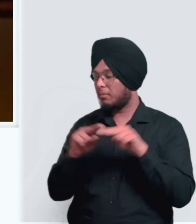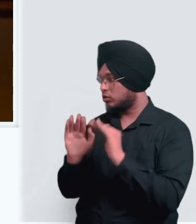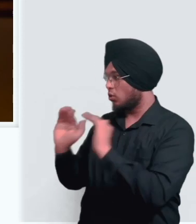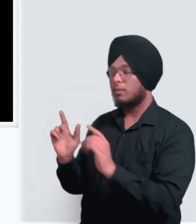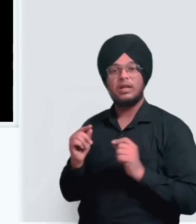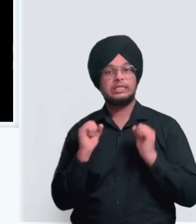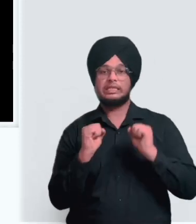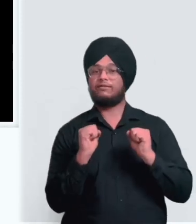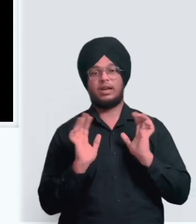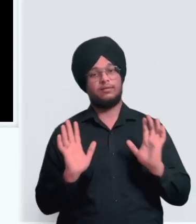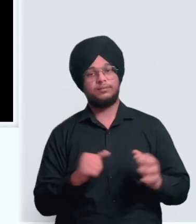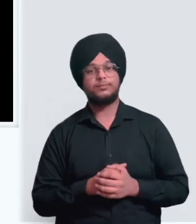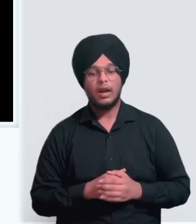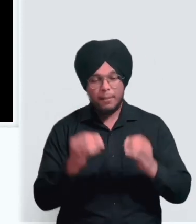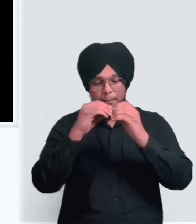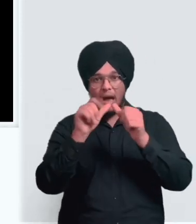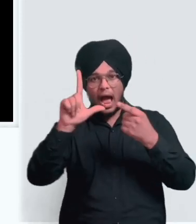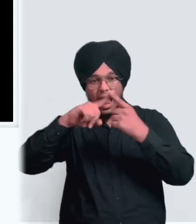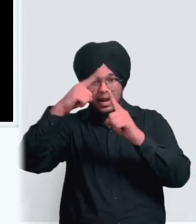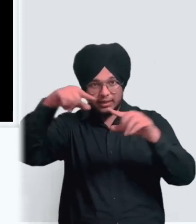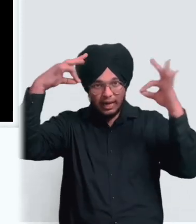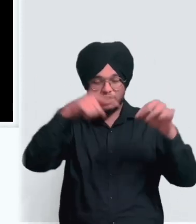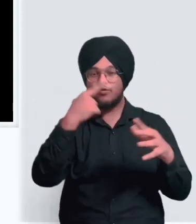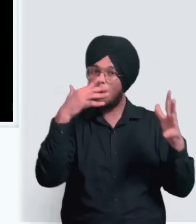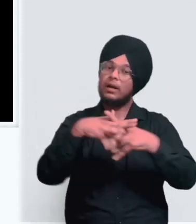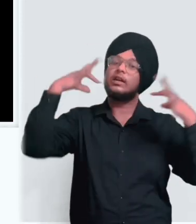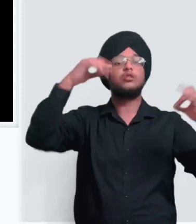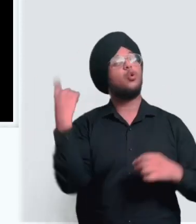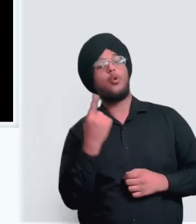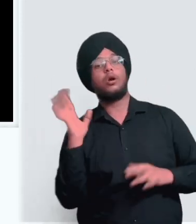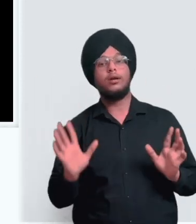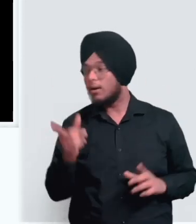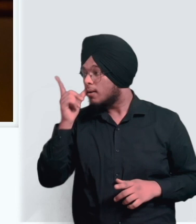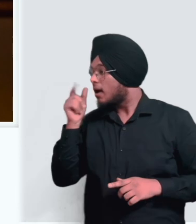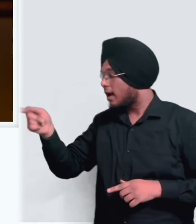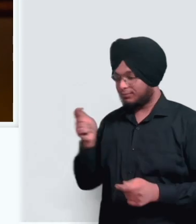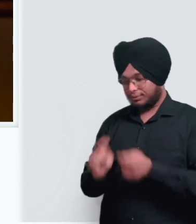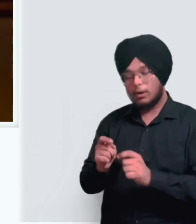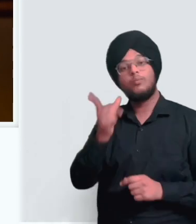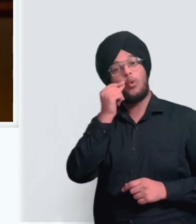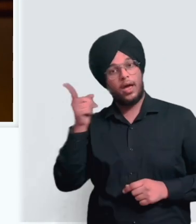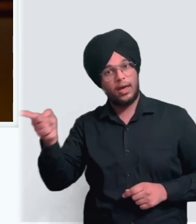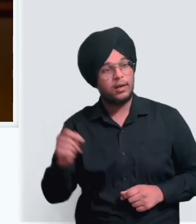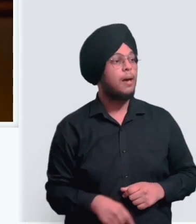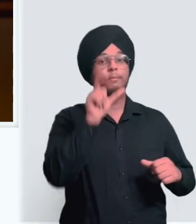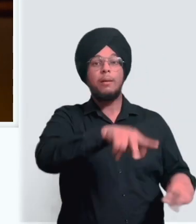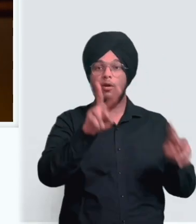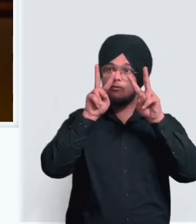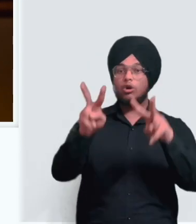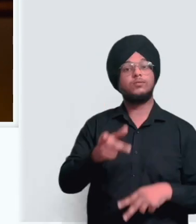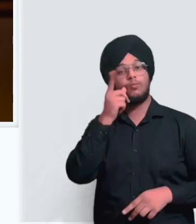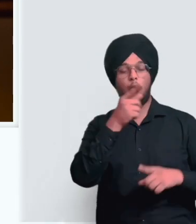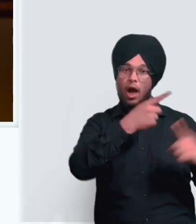income. In ballet, only women danced on stage, while the musicians were all male. The audience was also mostly male, as